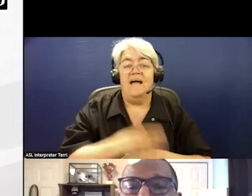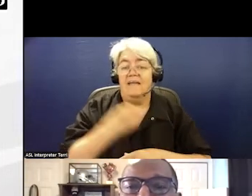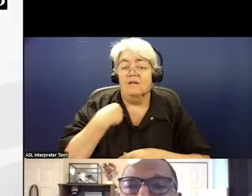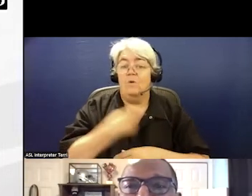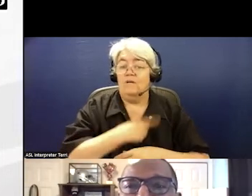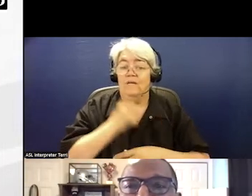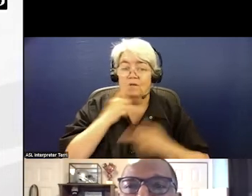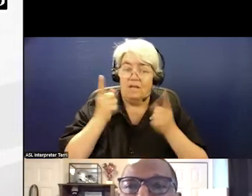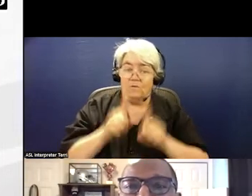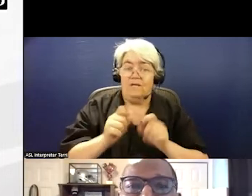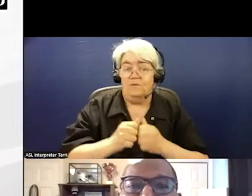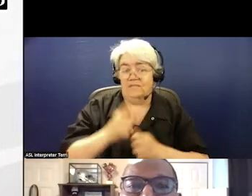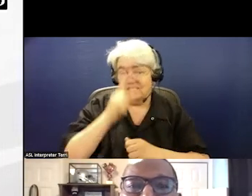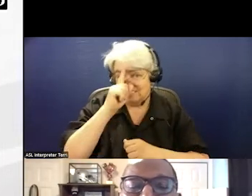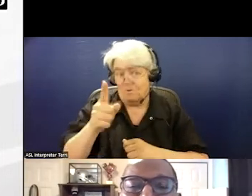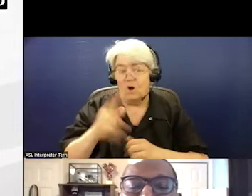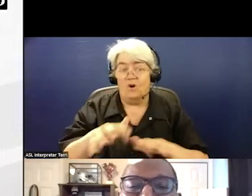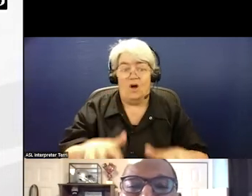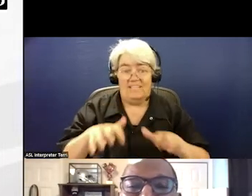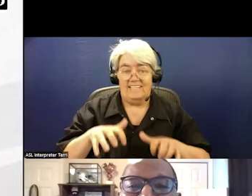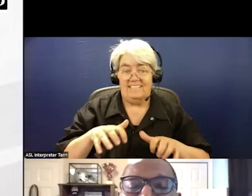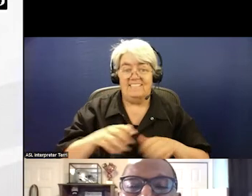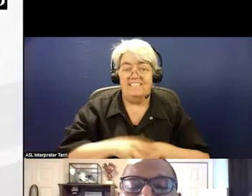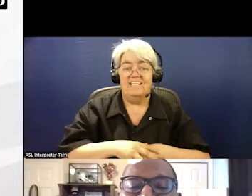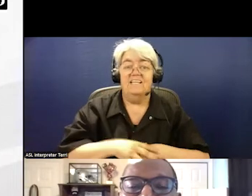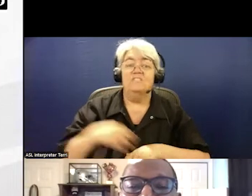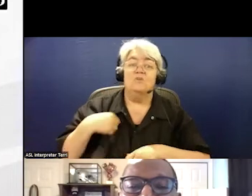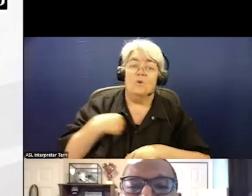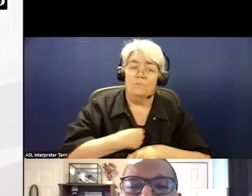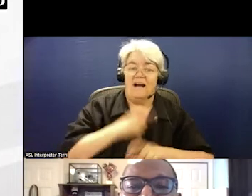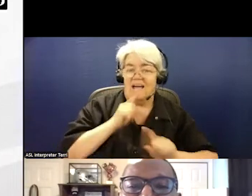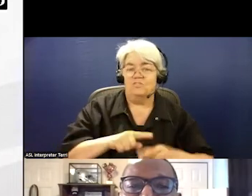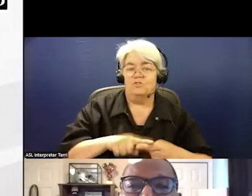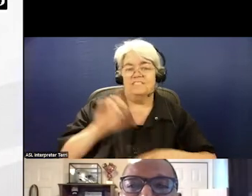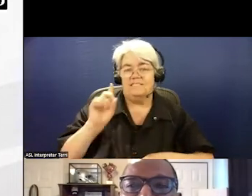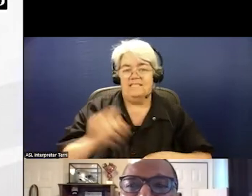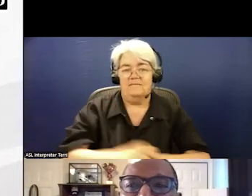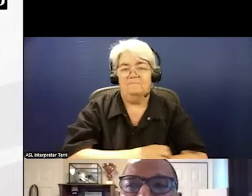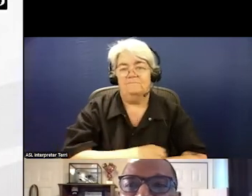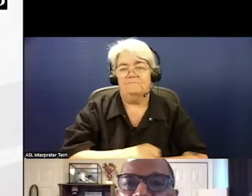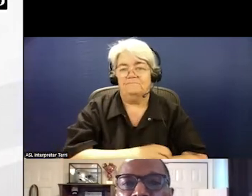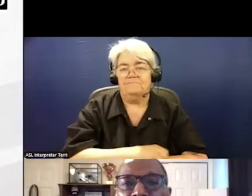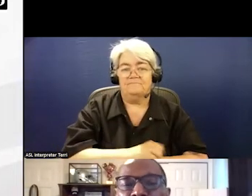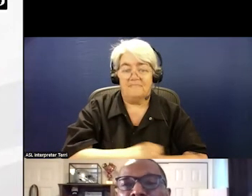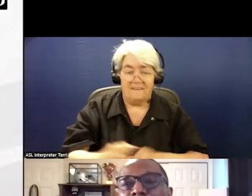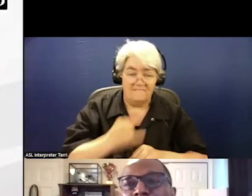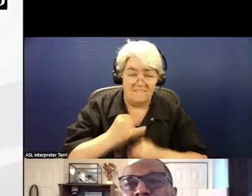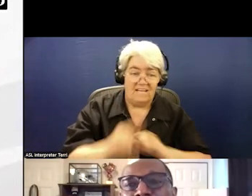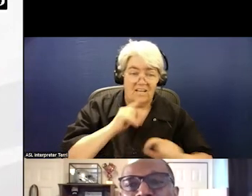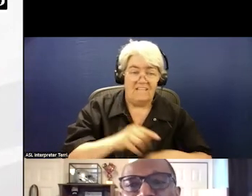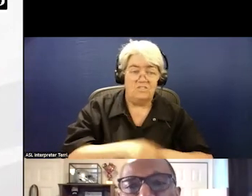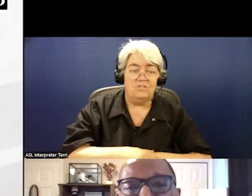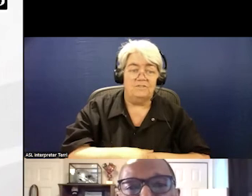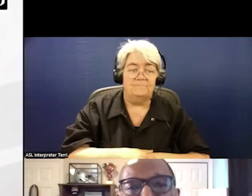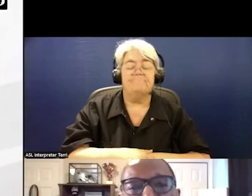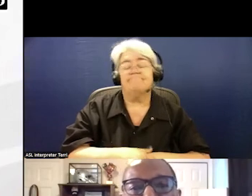with our very smart audience. So my answer is D. D, is that your final answer? That is